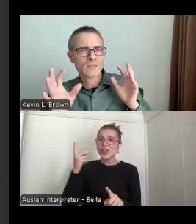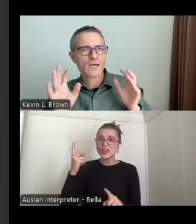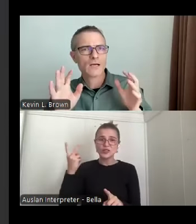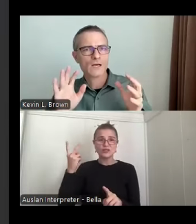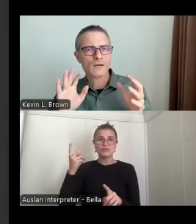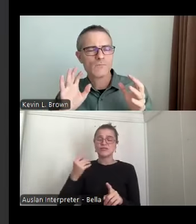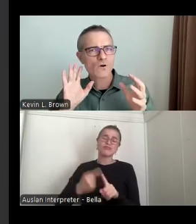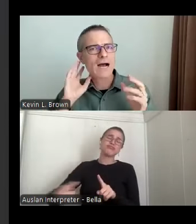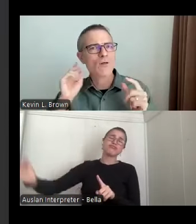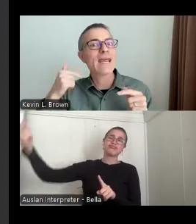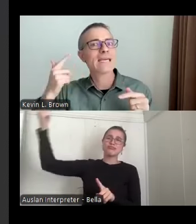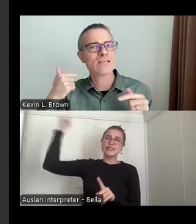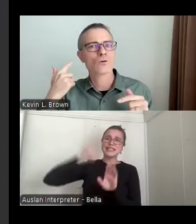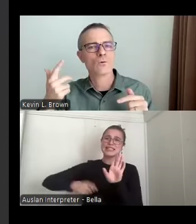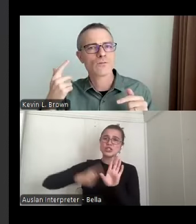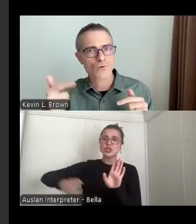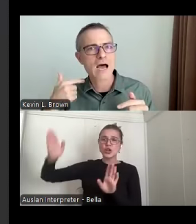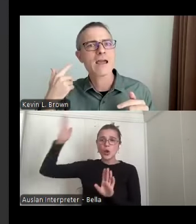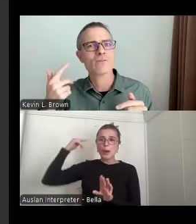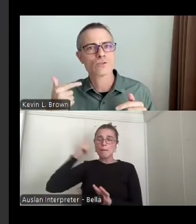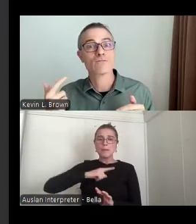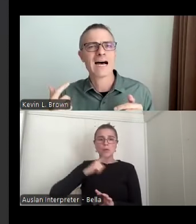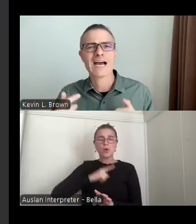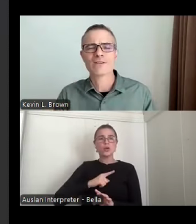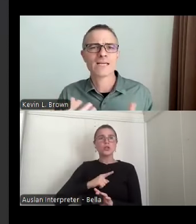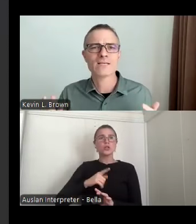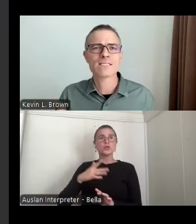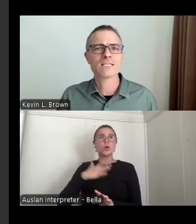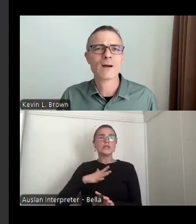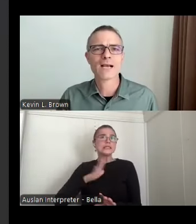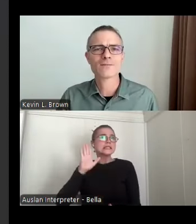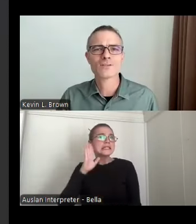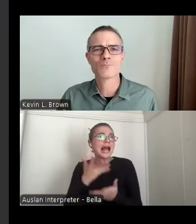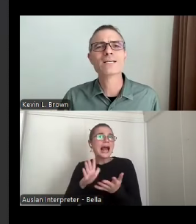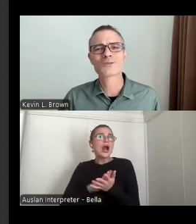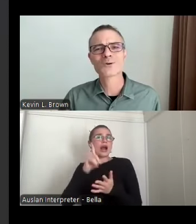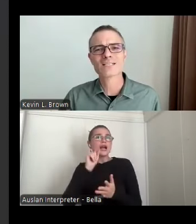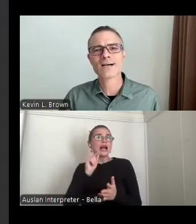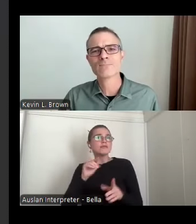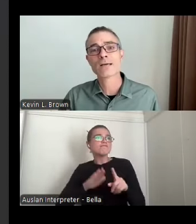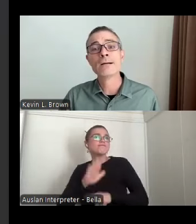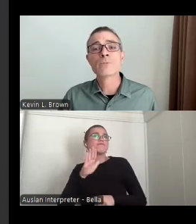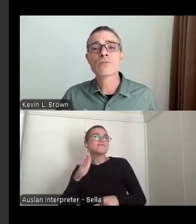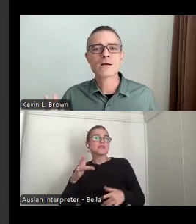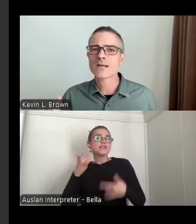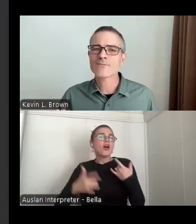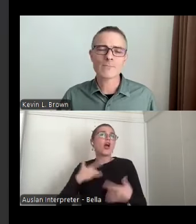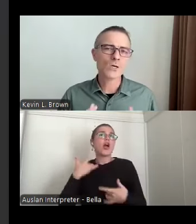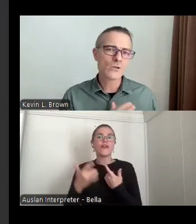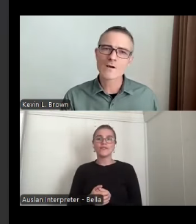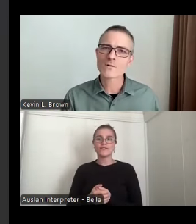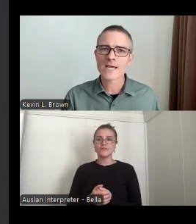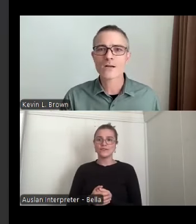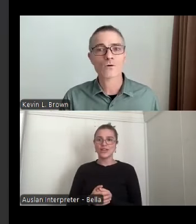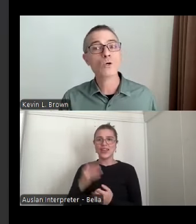something for how they can either thrive or survive. Again, this dates back to prehistoric times. Think about every